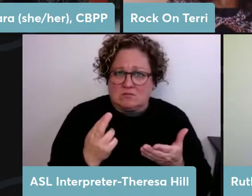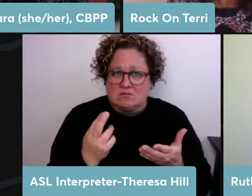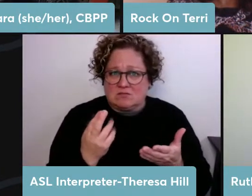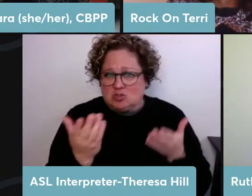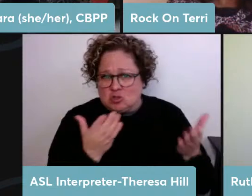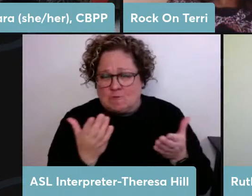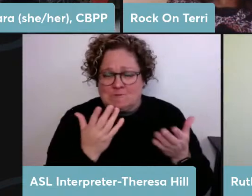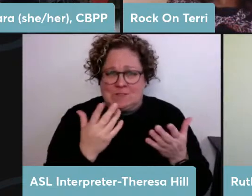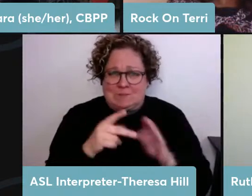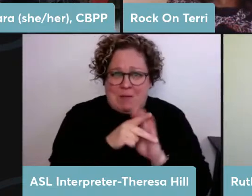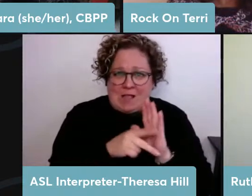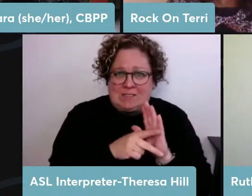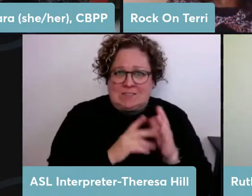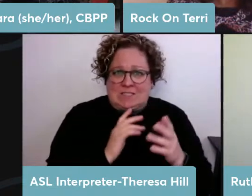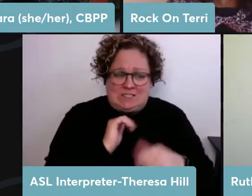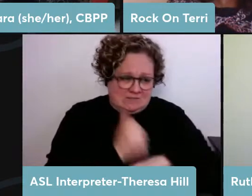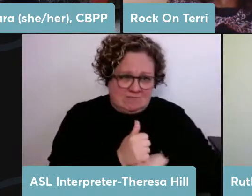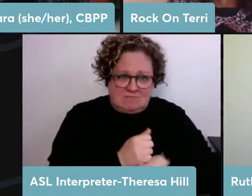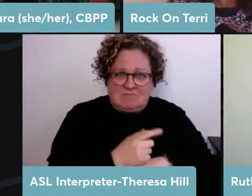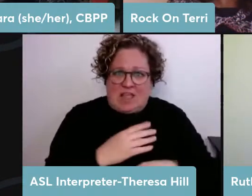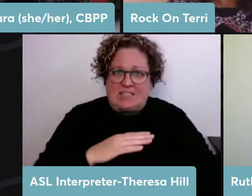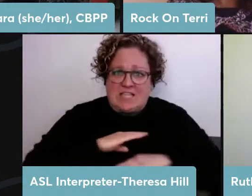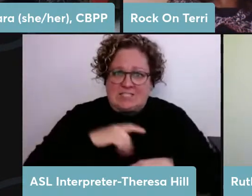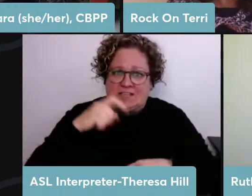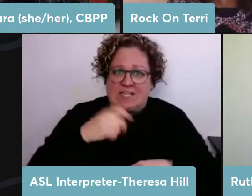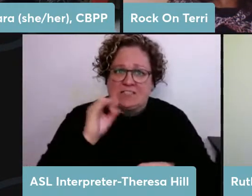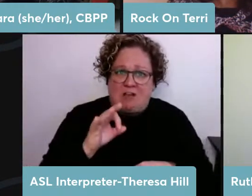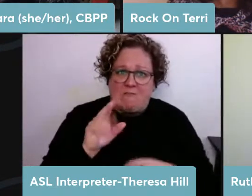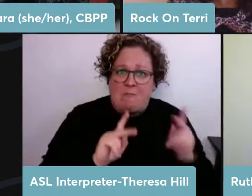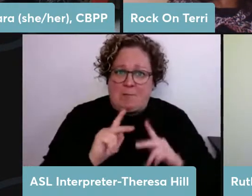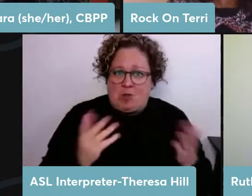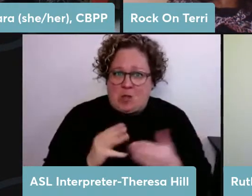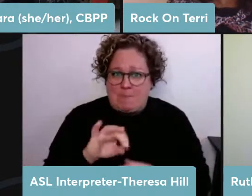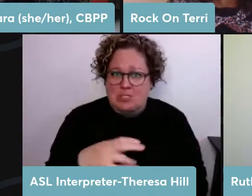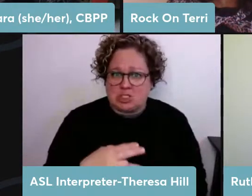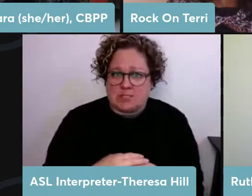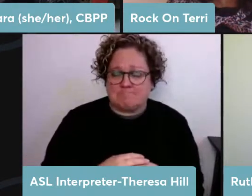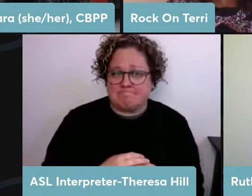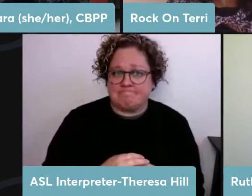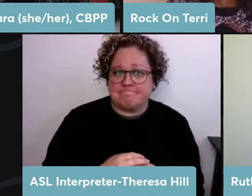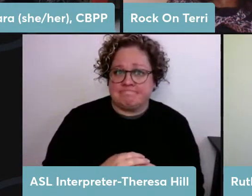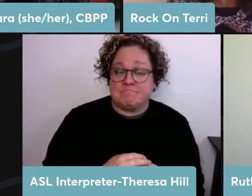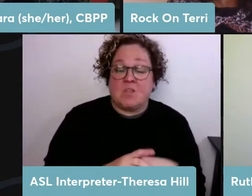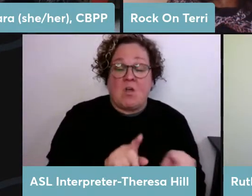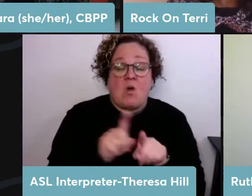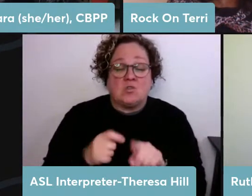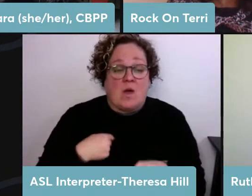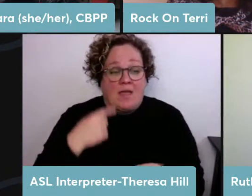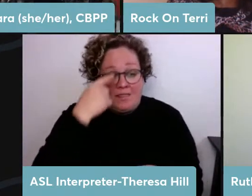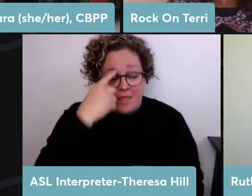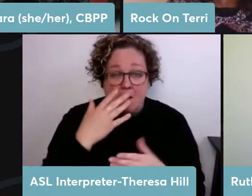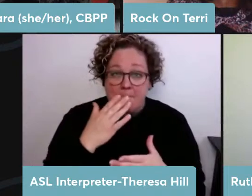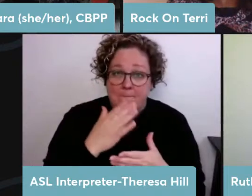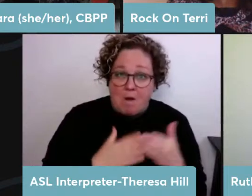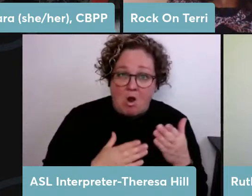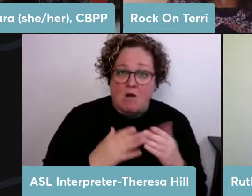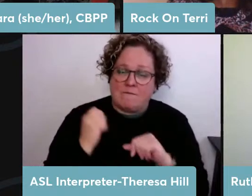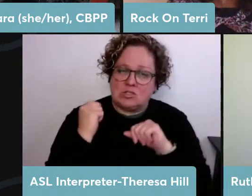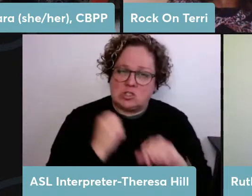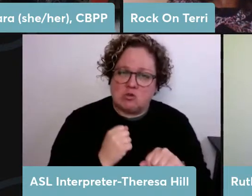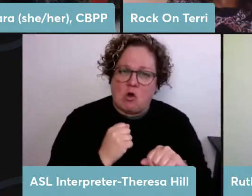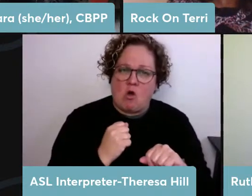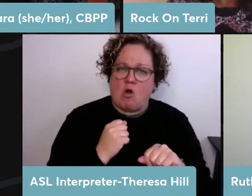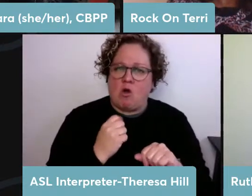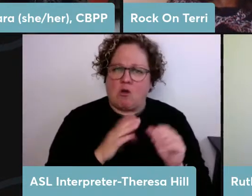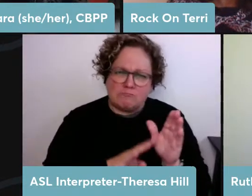that meets the needs of Michiganders. But I also think part of a stronger, thriving community